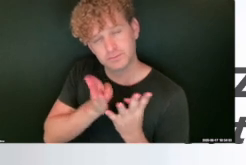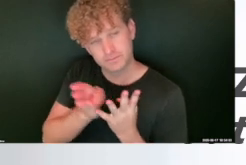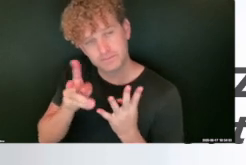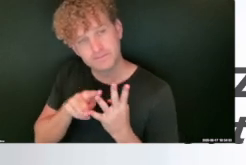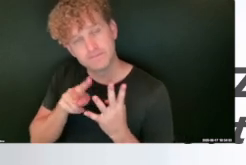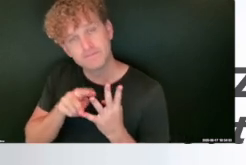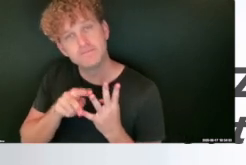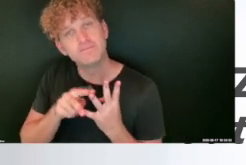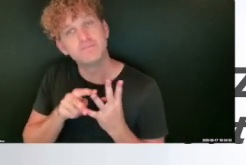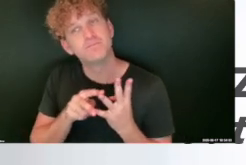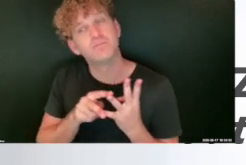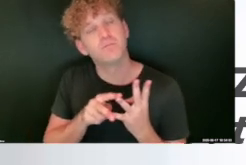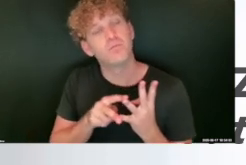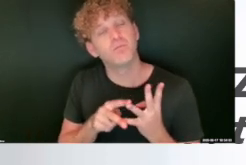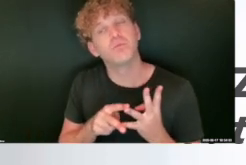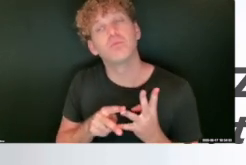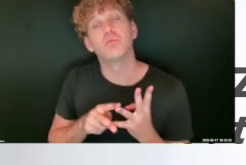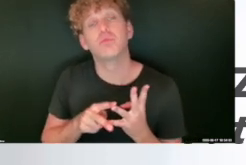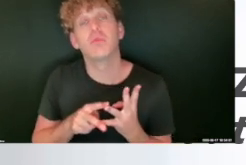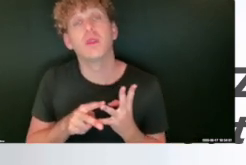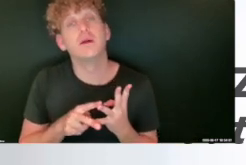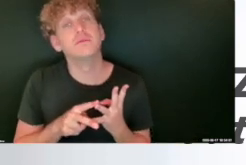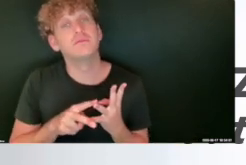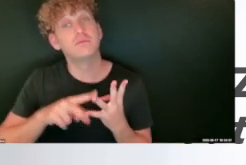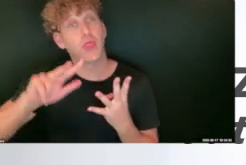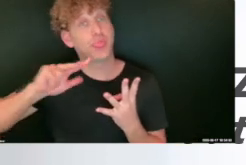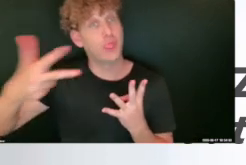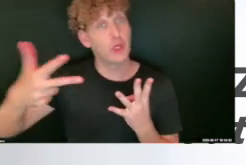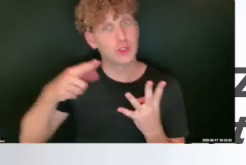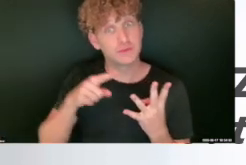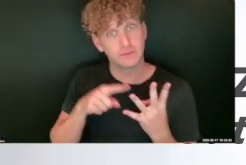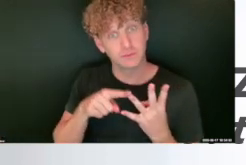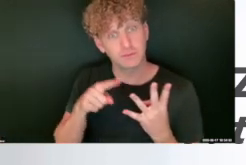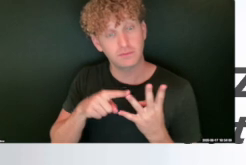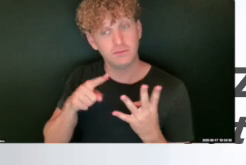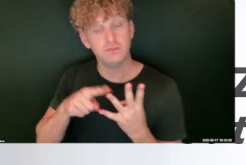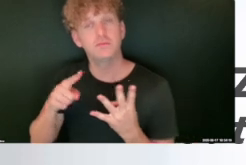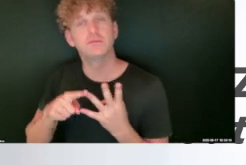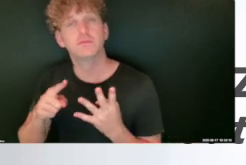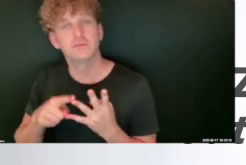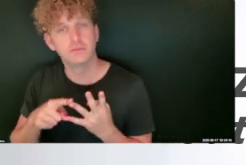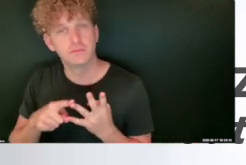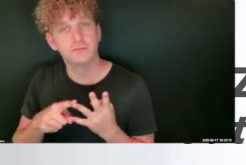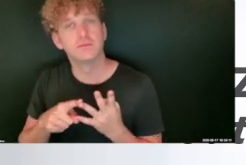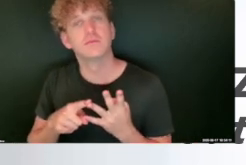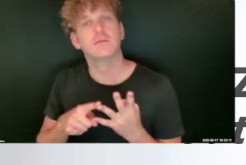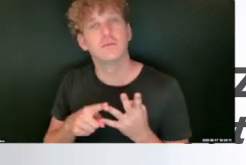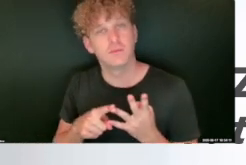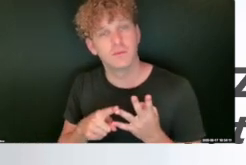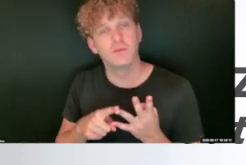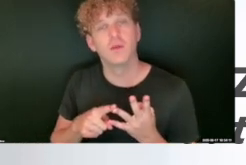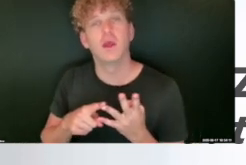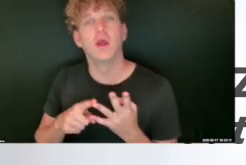or a robotics project within the education and training partner network. The fourth final pathway